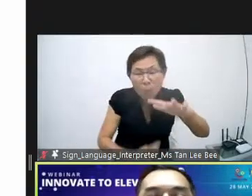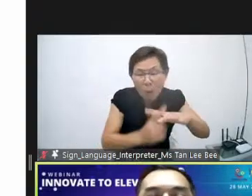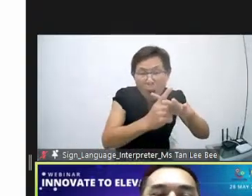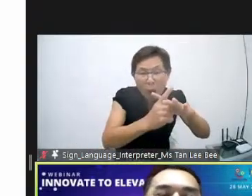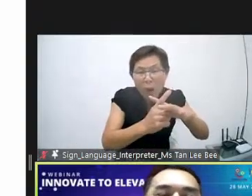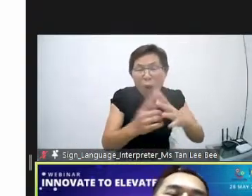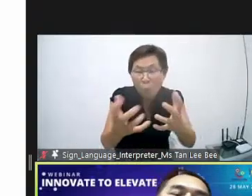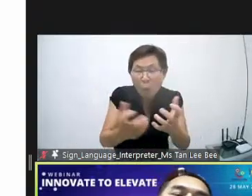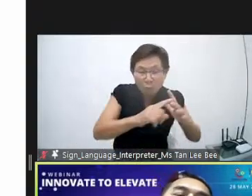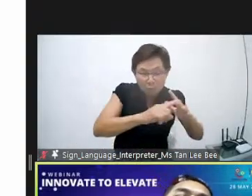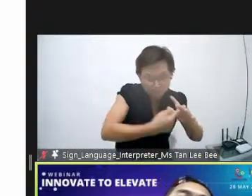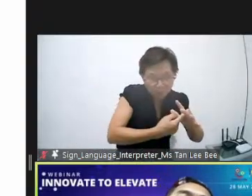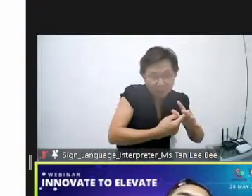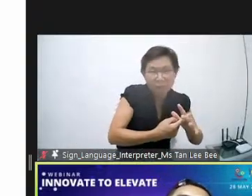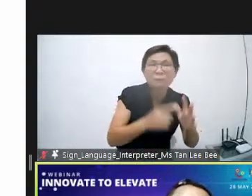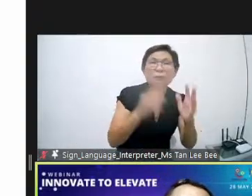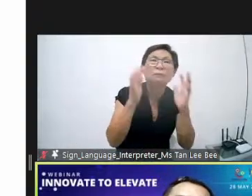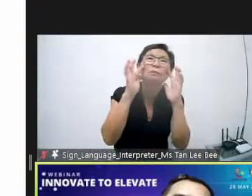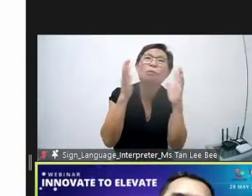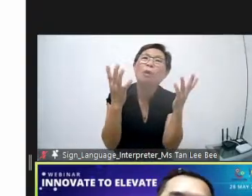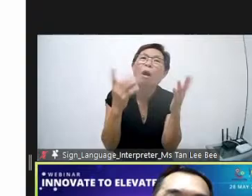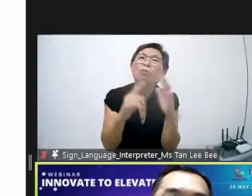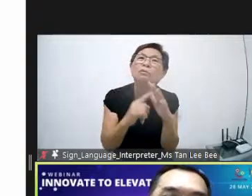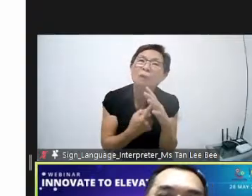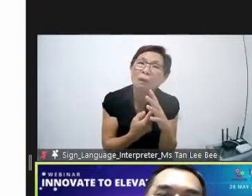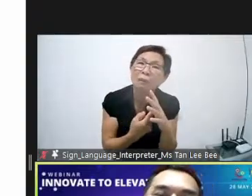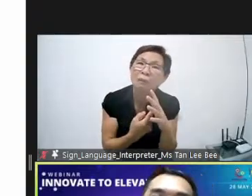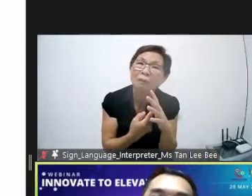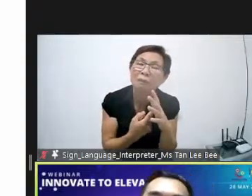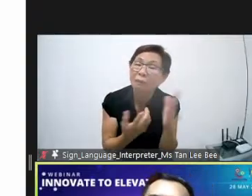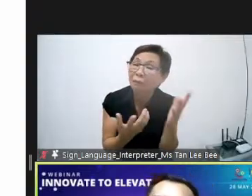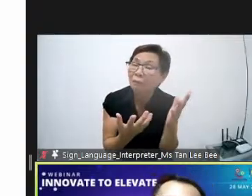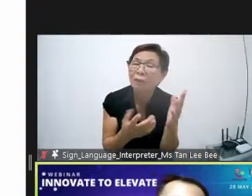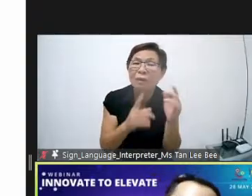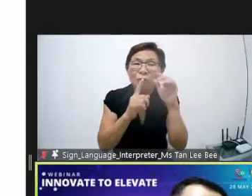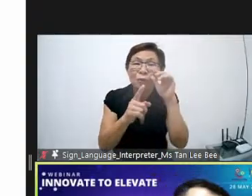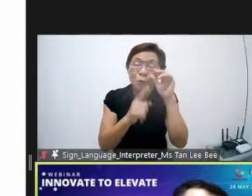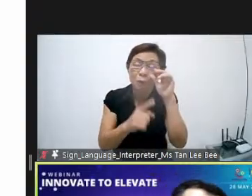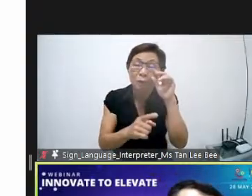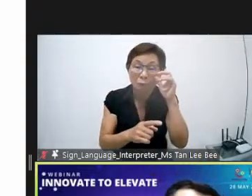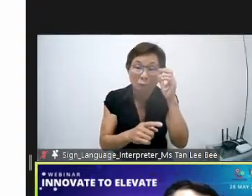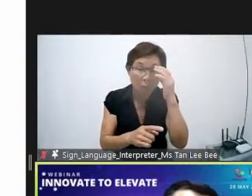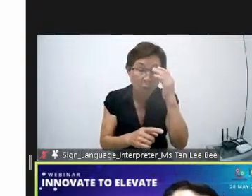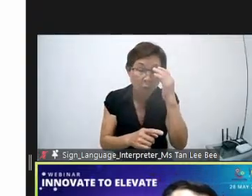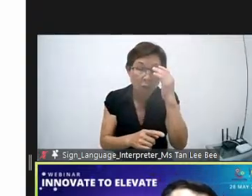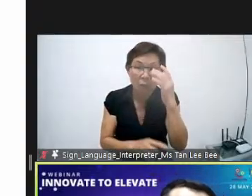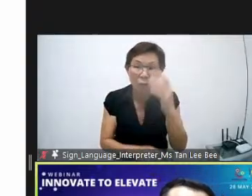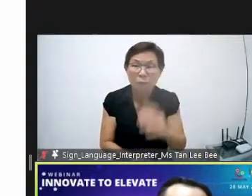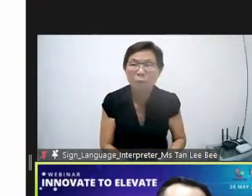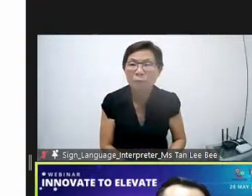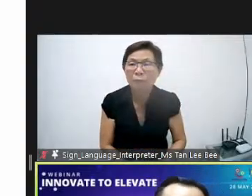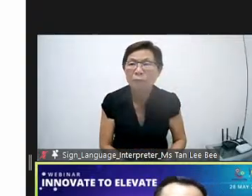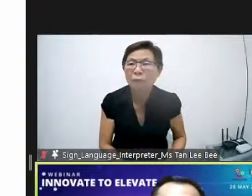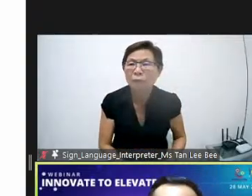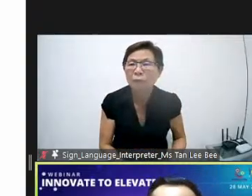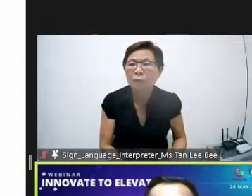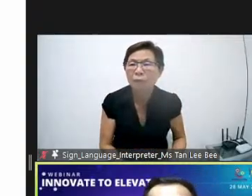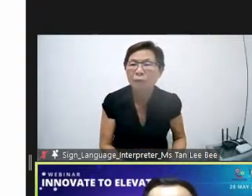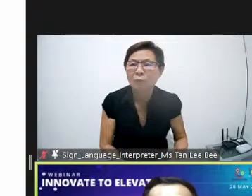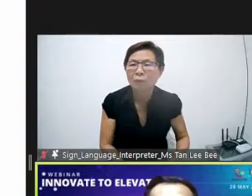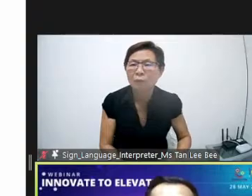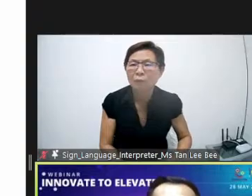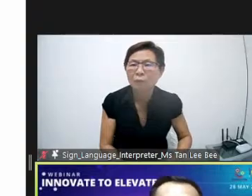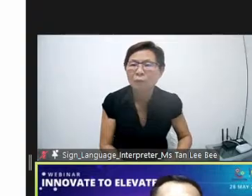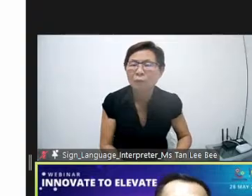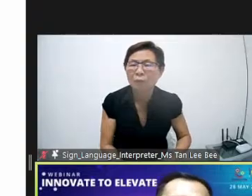something, they actually they don't know how to start it. Okay, of course they study in within their own